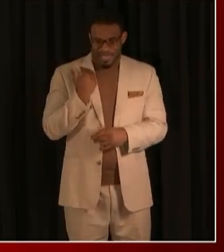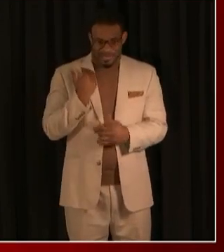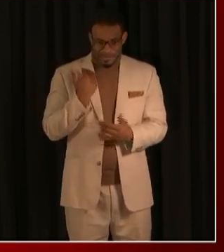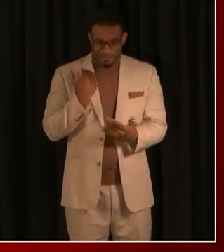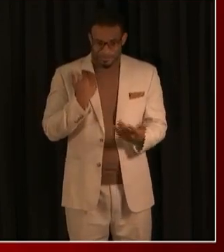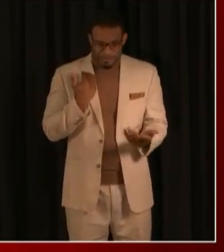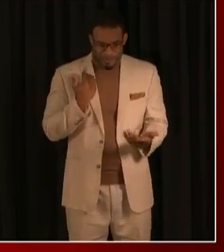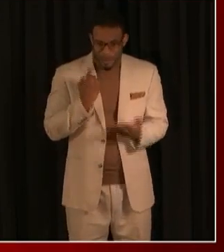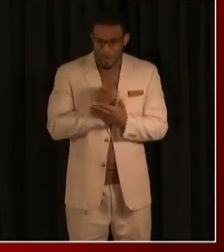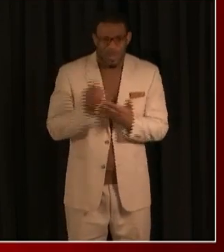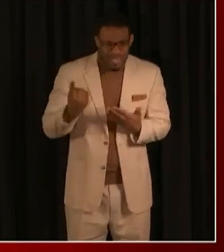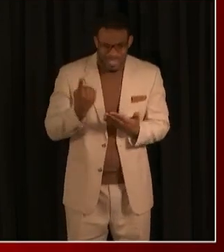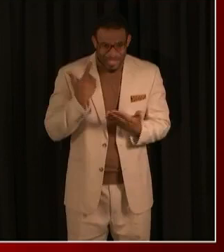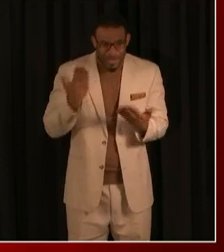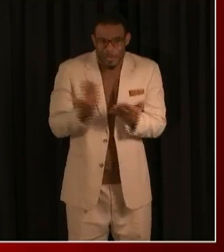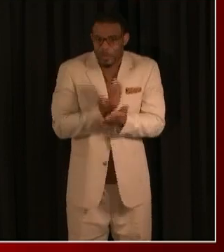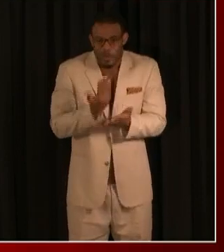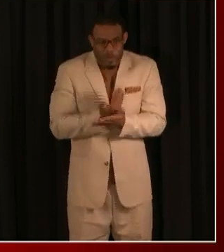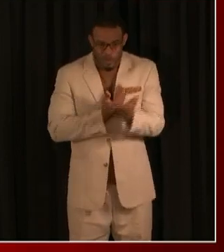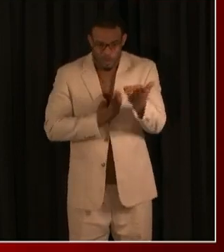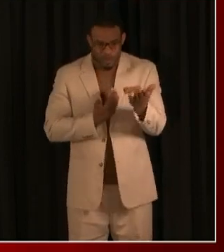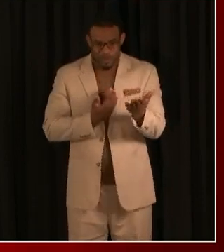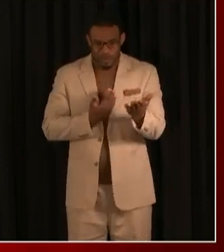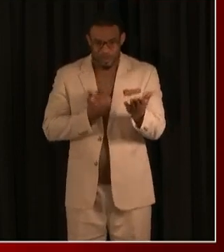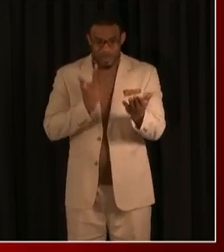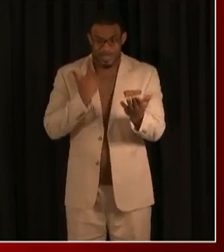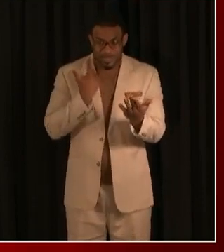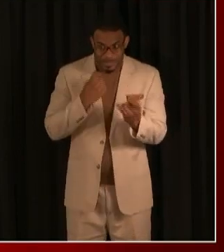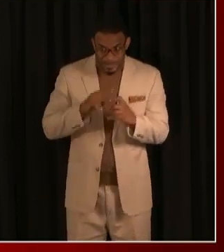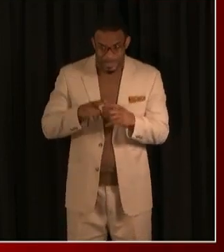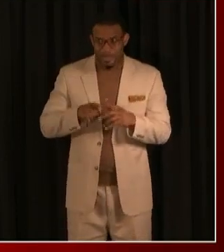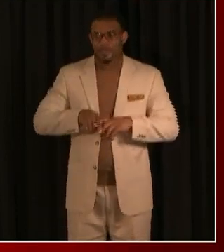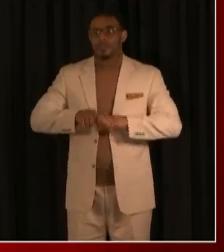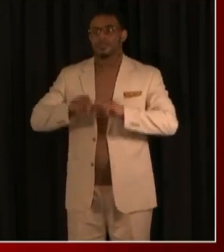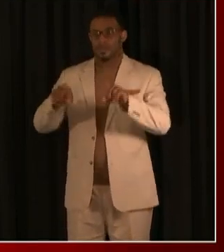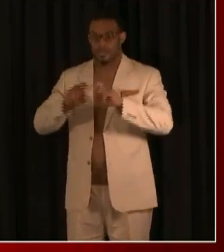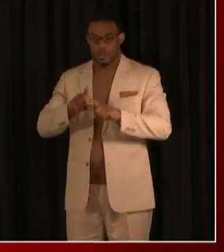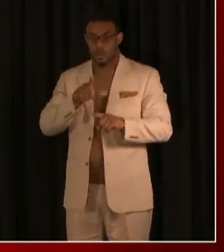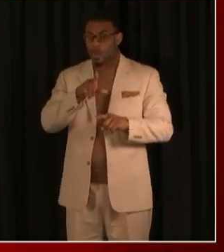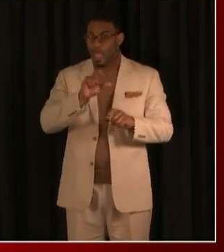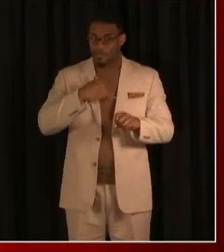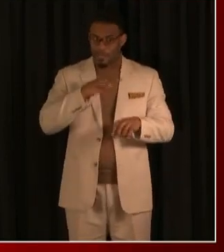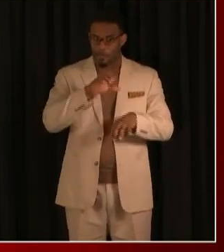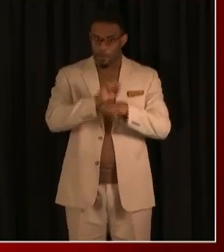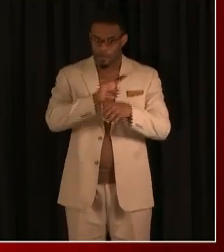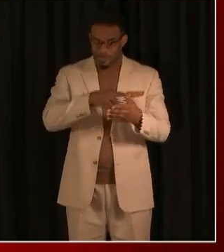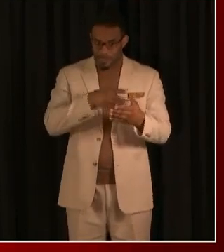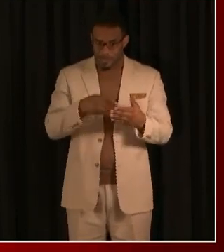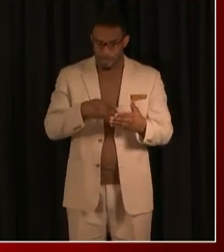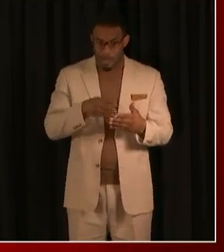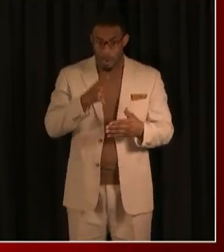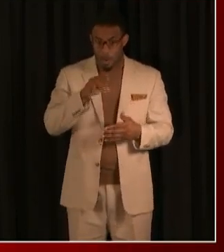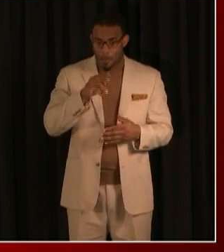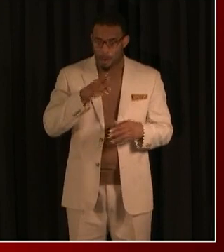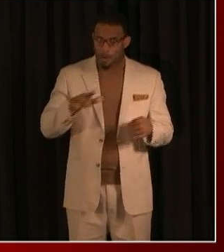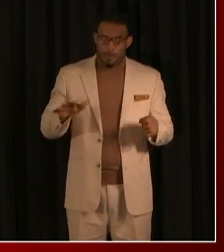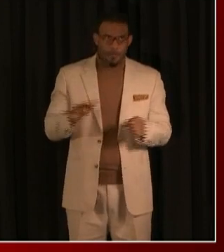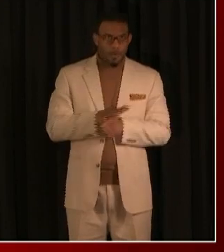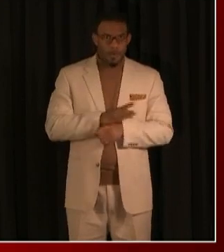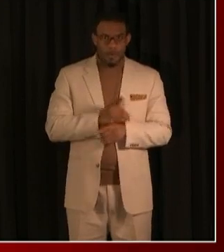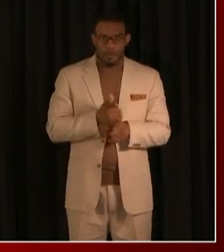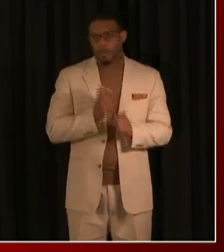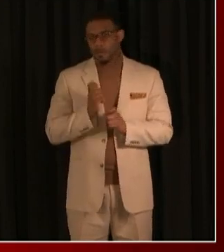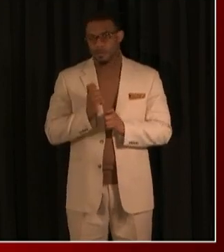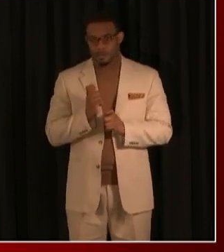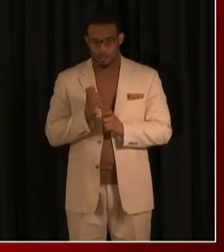last week, and this first week actually having appointments scheduled in the portal. Walmart was full in